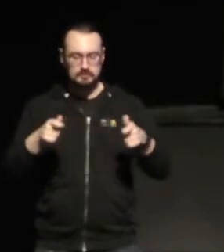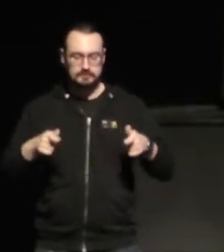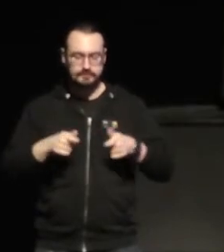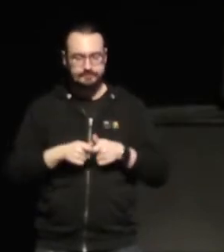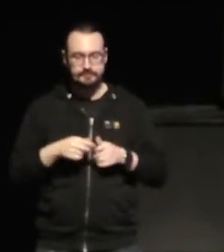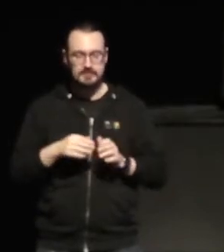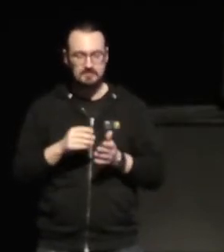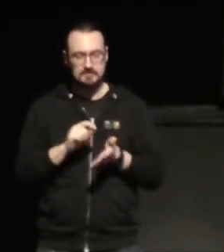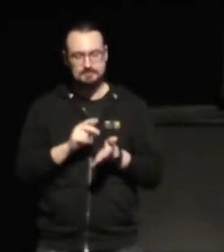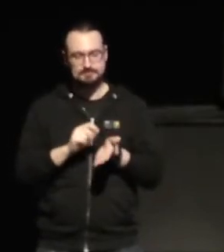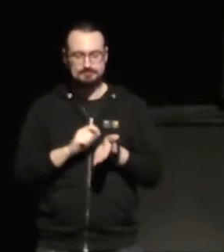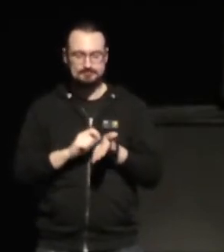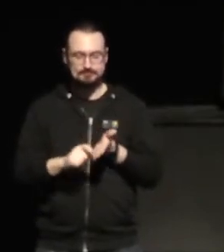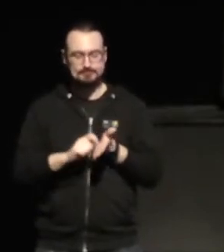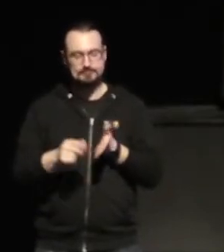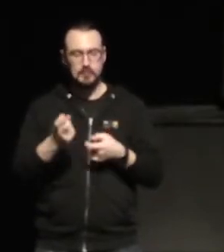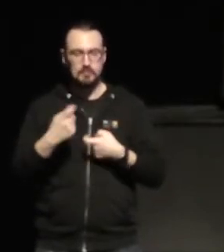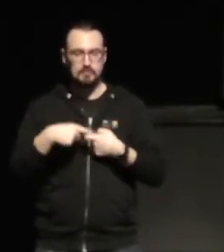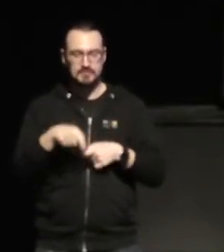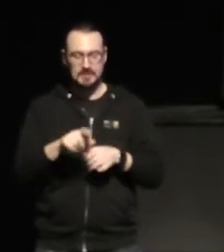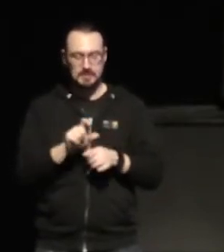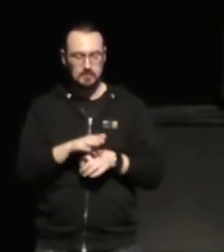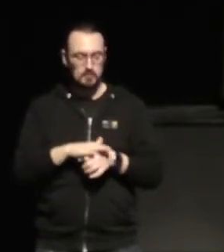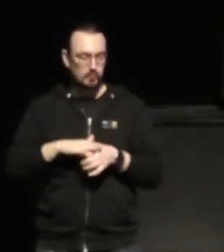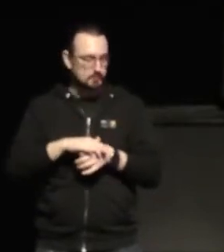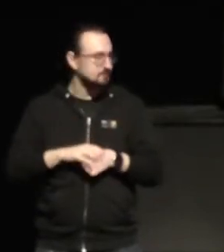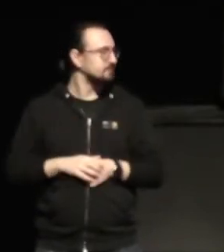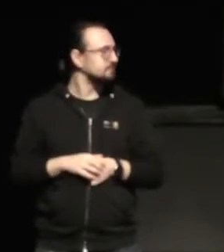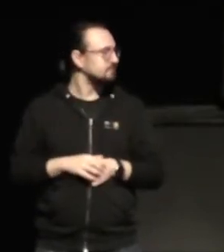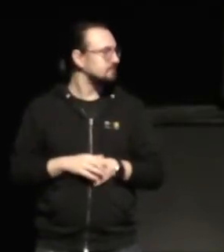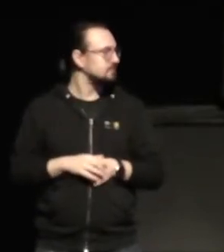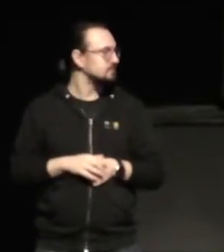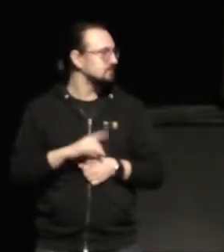UNAC. And then we have Malin,